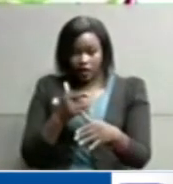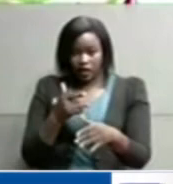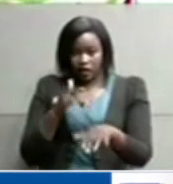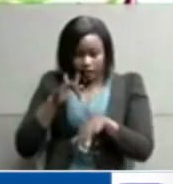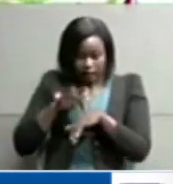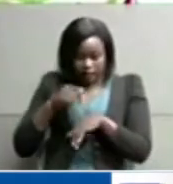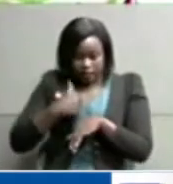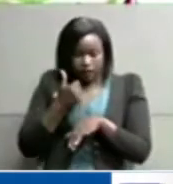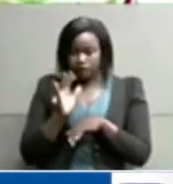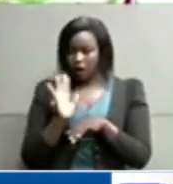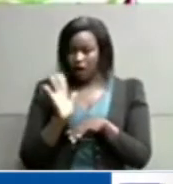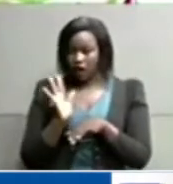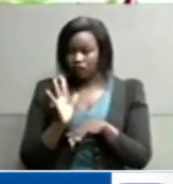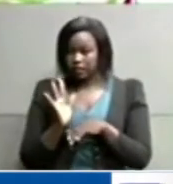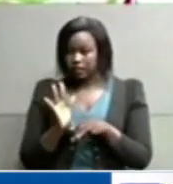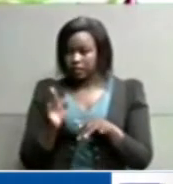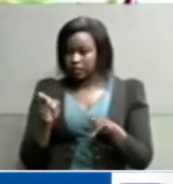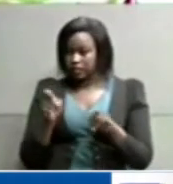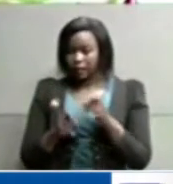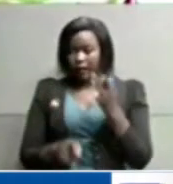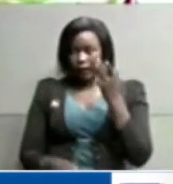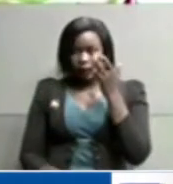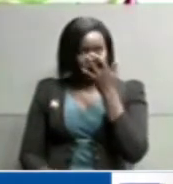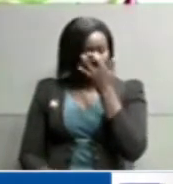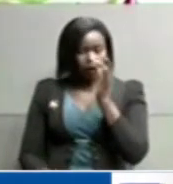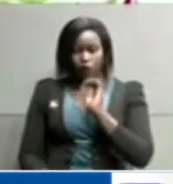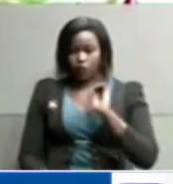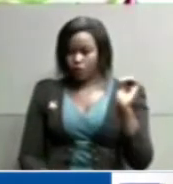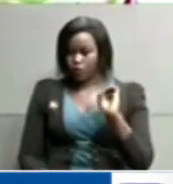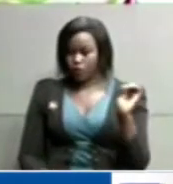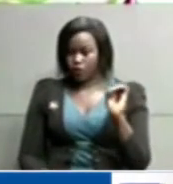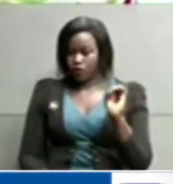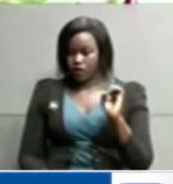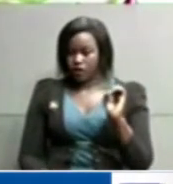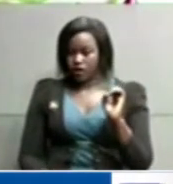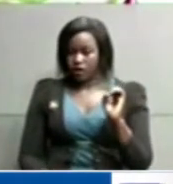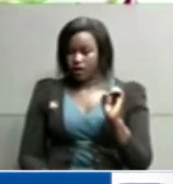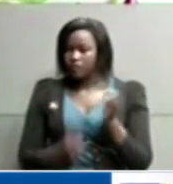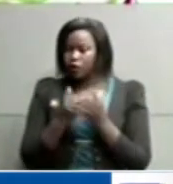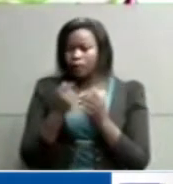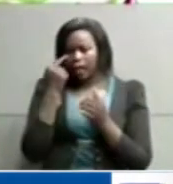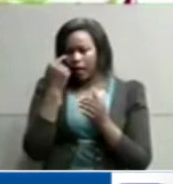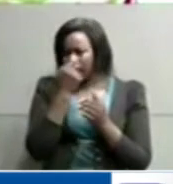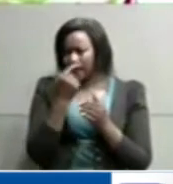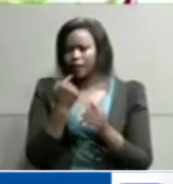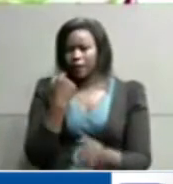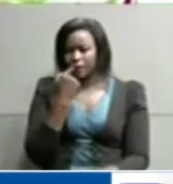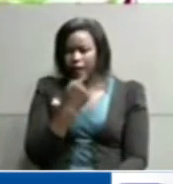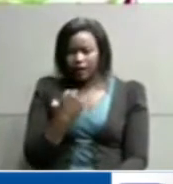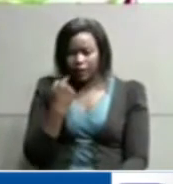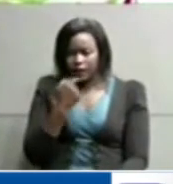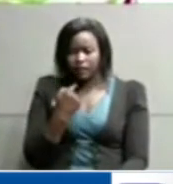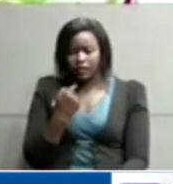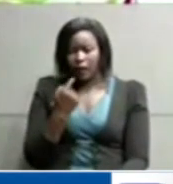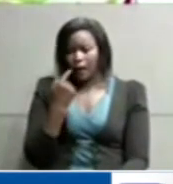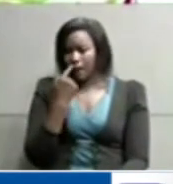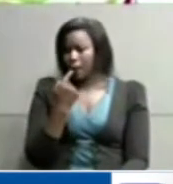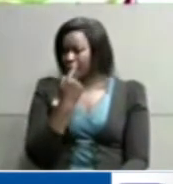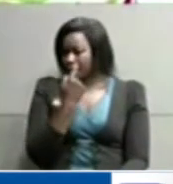I don't touch myself, I don't touch my eyes, especially my eyes. My eyes, my mouth, my